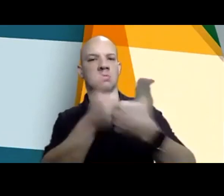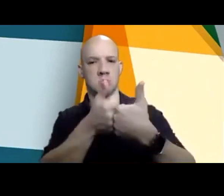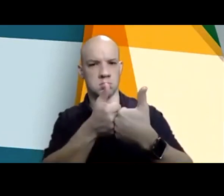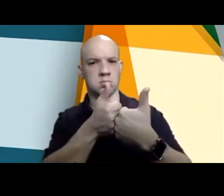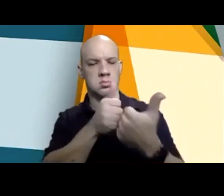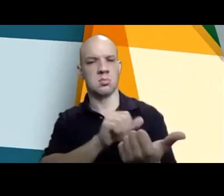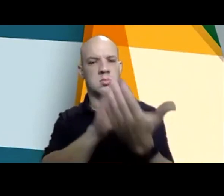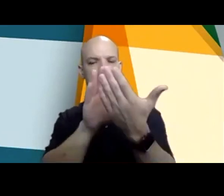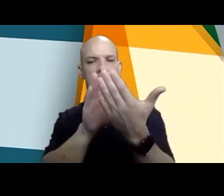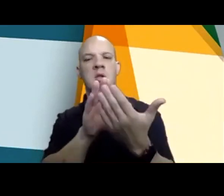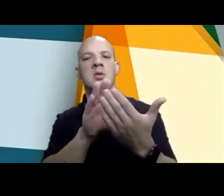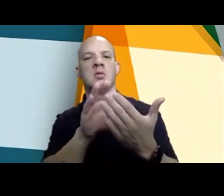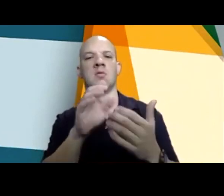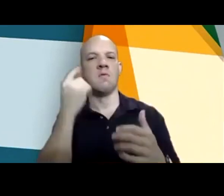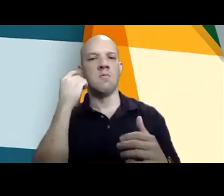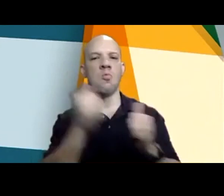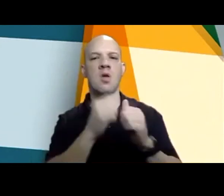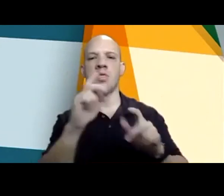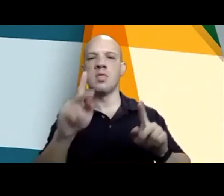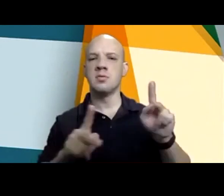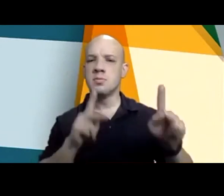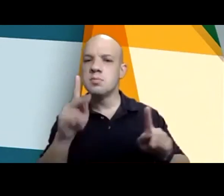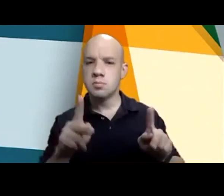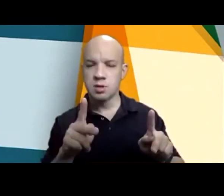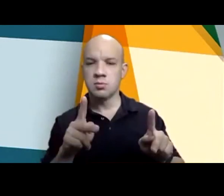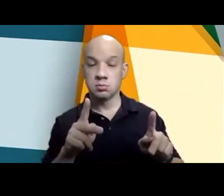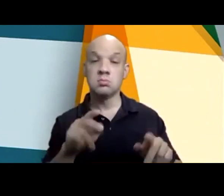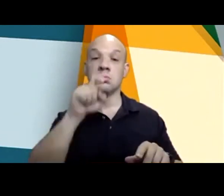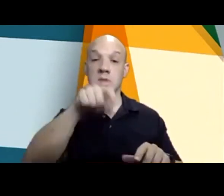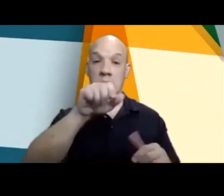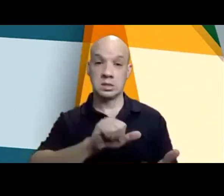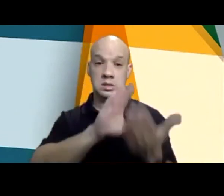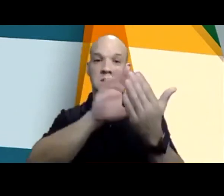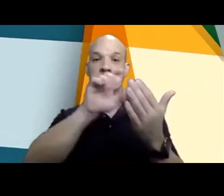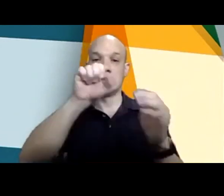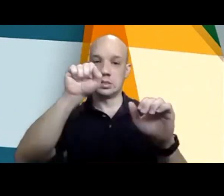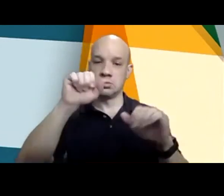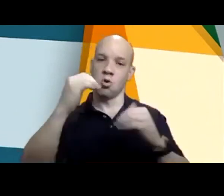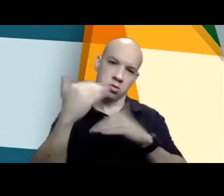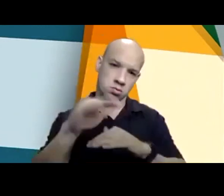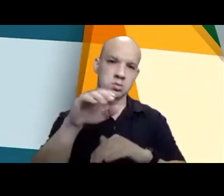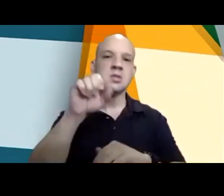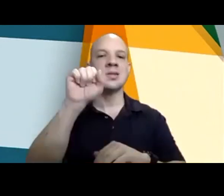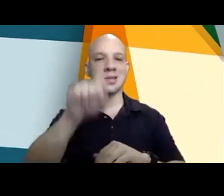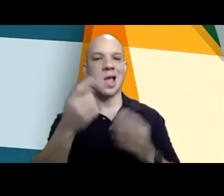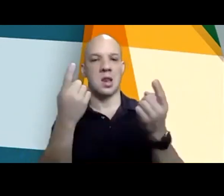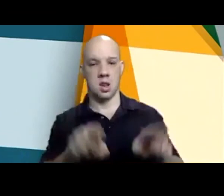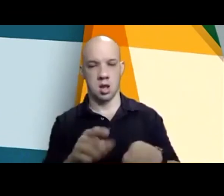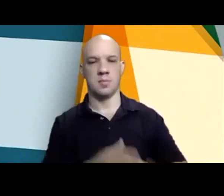and or citizens, given the limitation that may exist due to language.